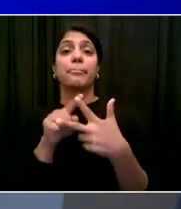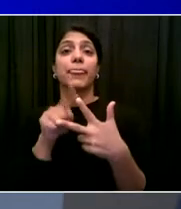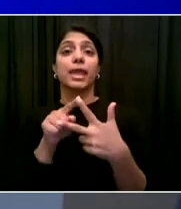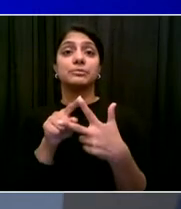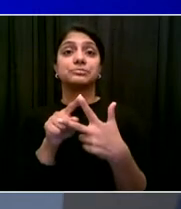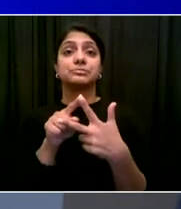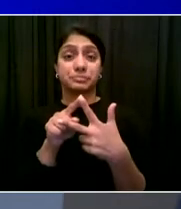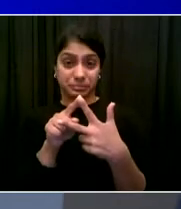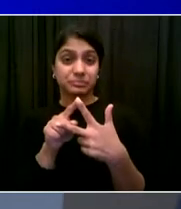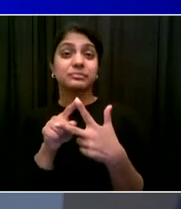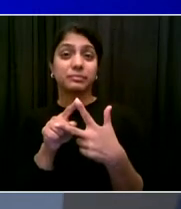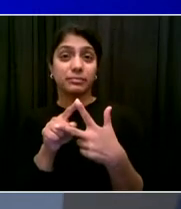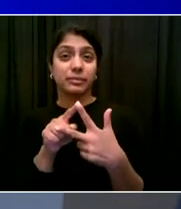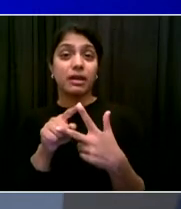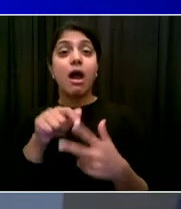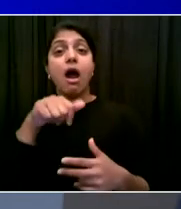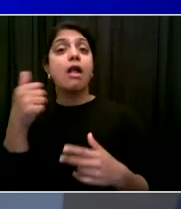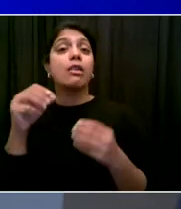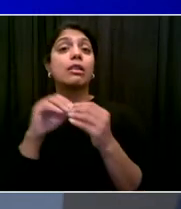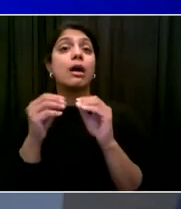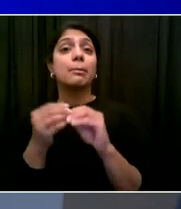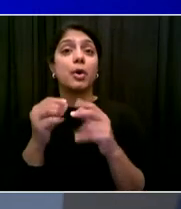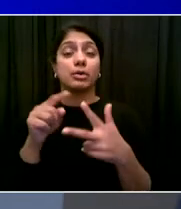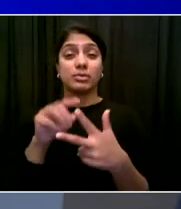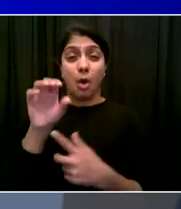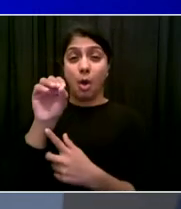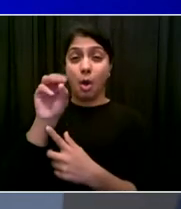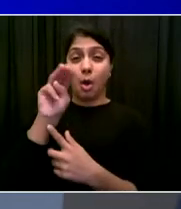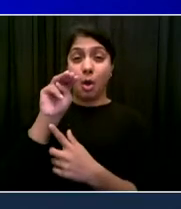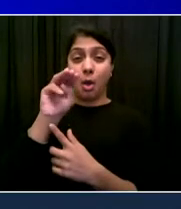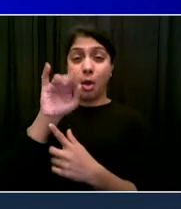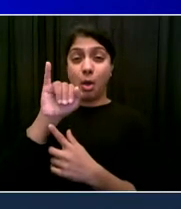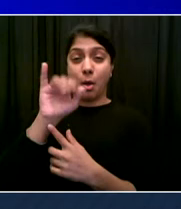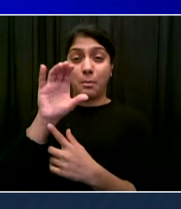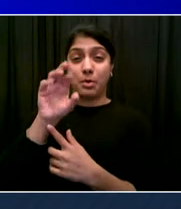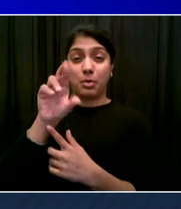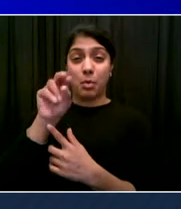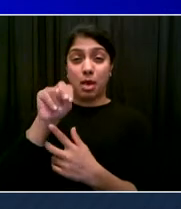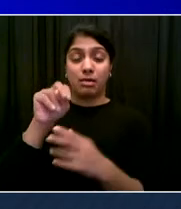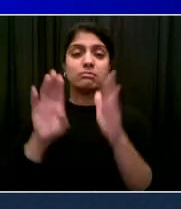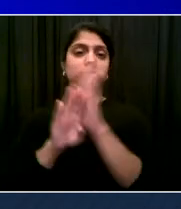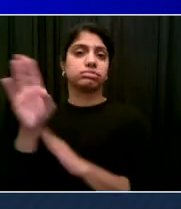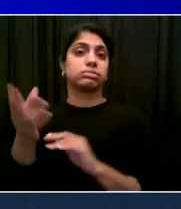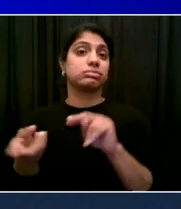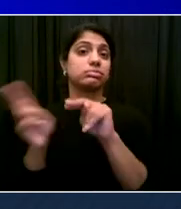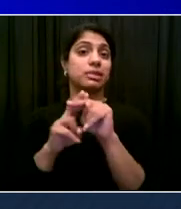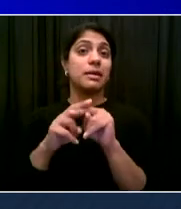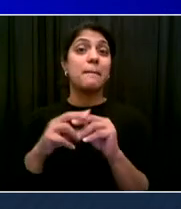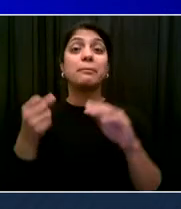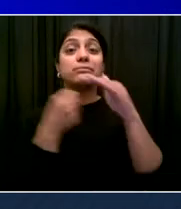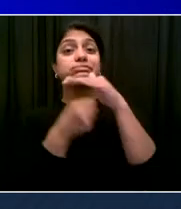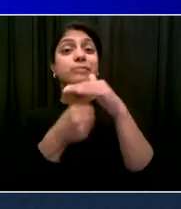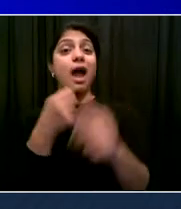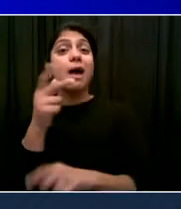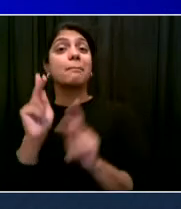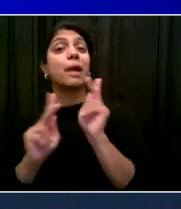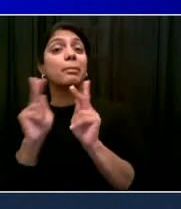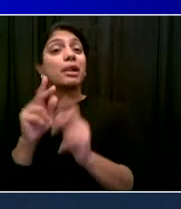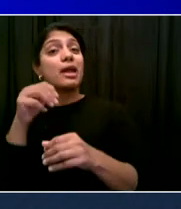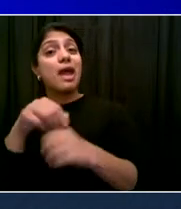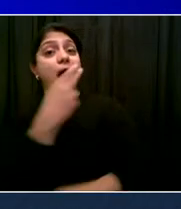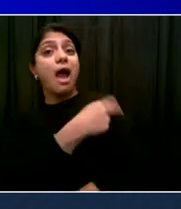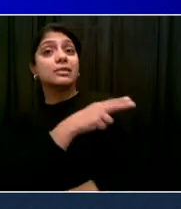Omicron is and what an impact it's making. Number two, daily number of people admitted to New York City hospitals for suspected COVID-19